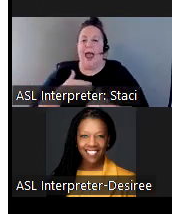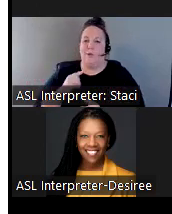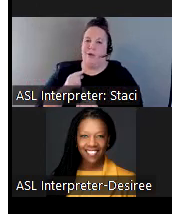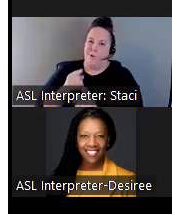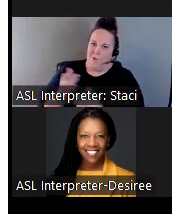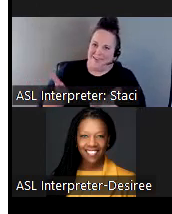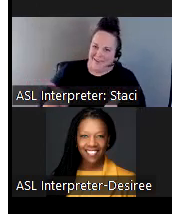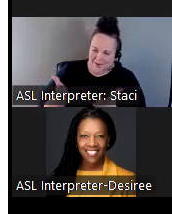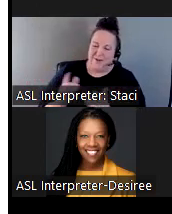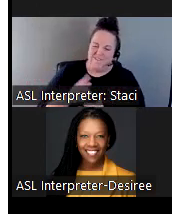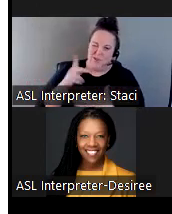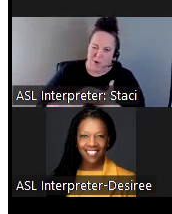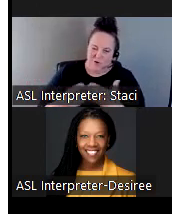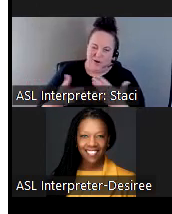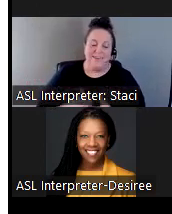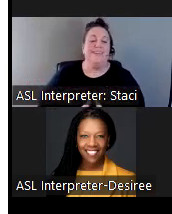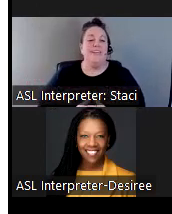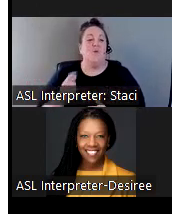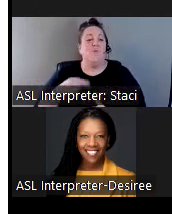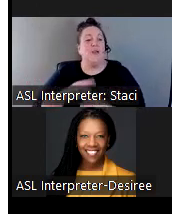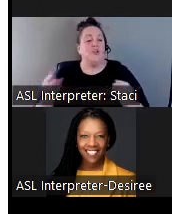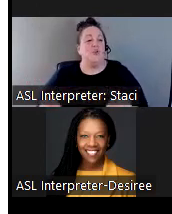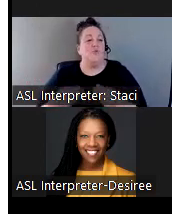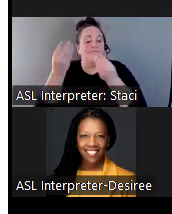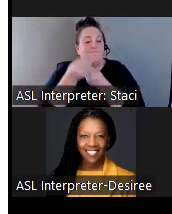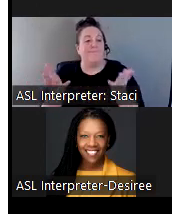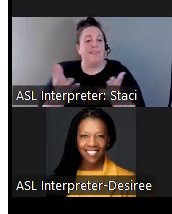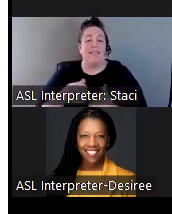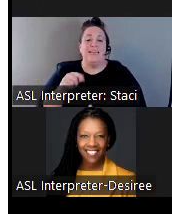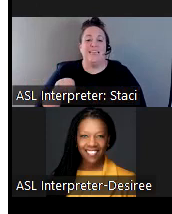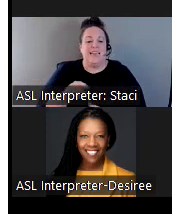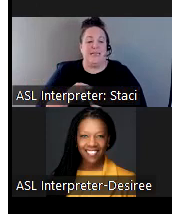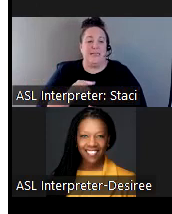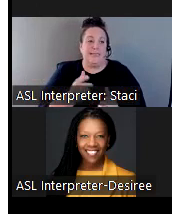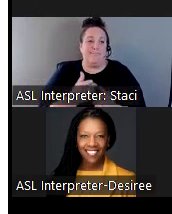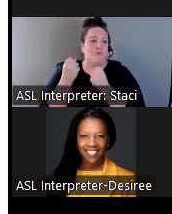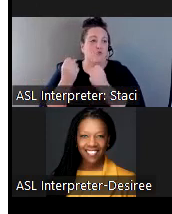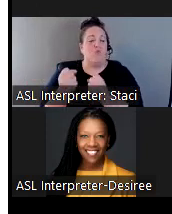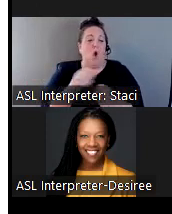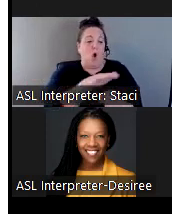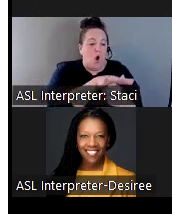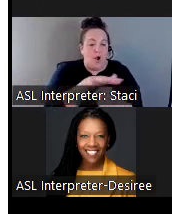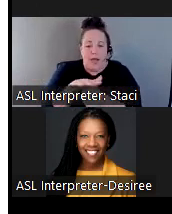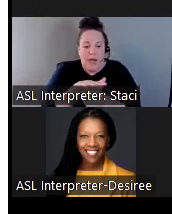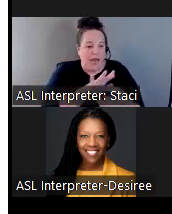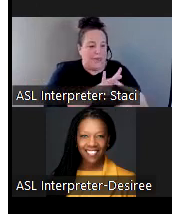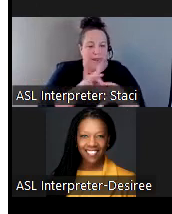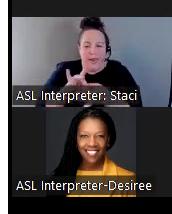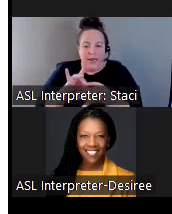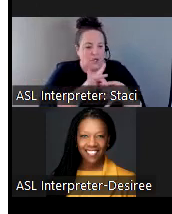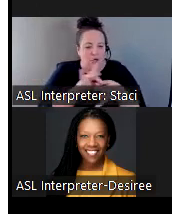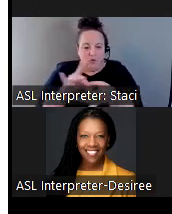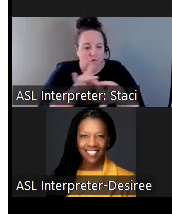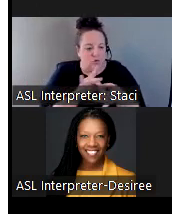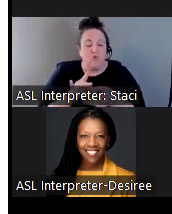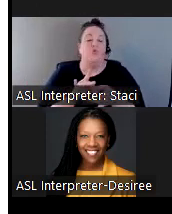whole project is to develop these robust micro networks of support, and that reciprocal communication is a part